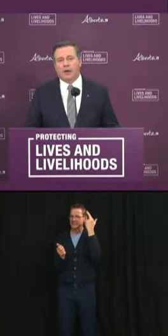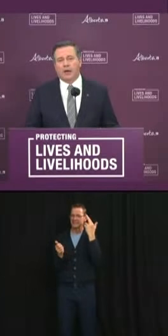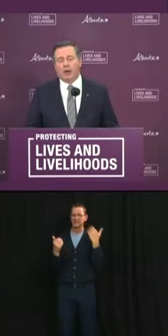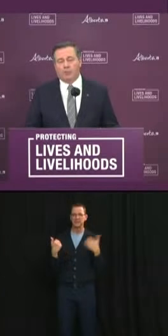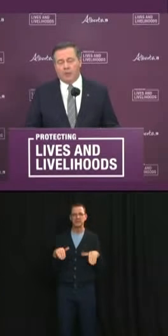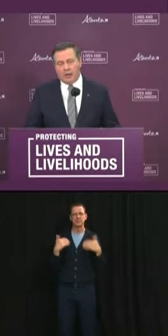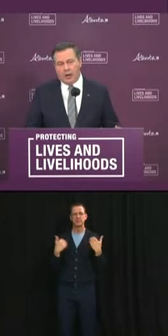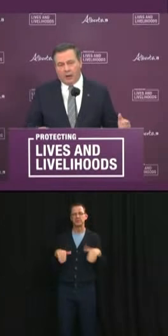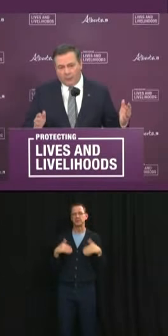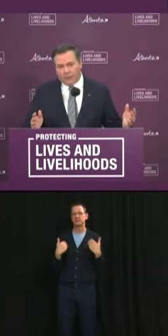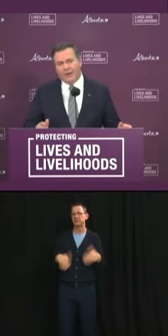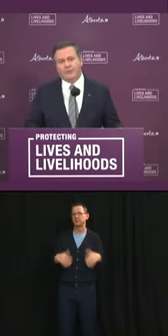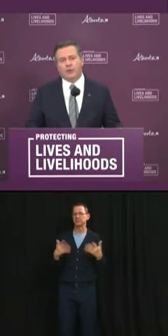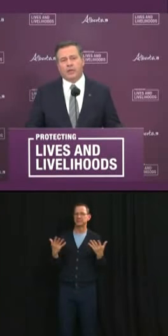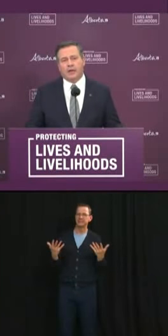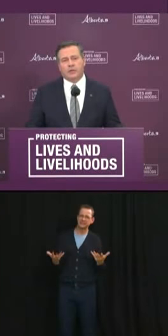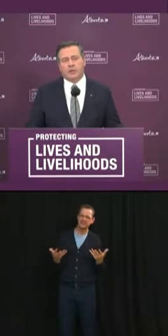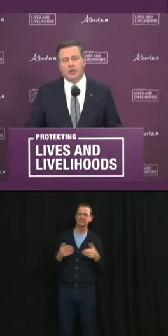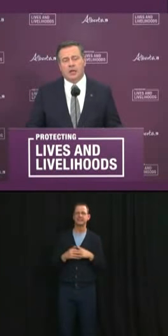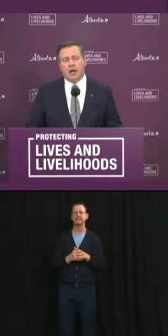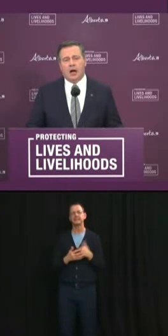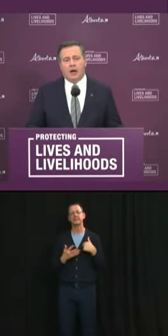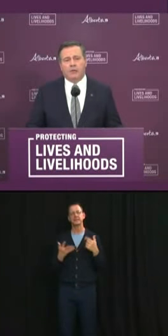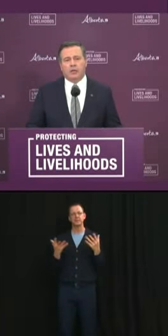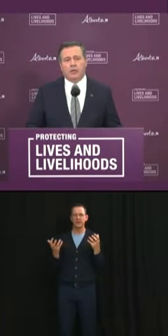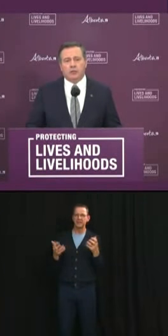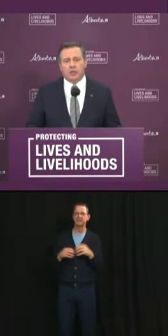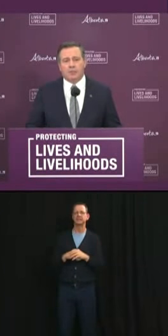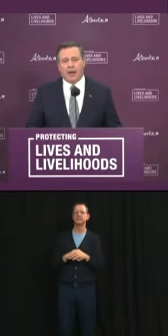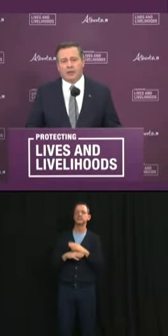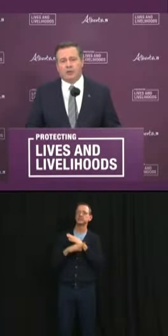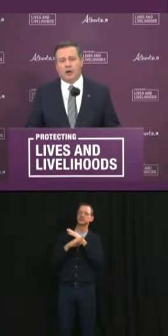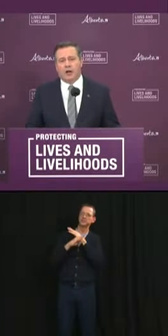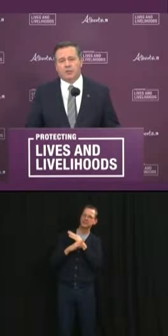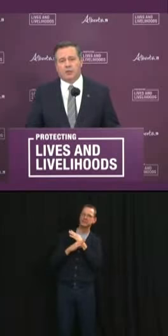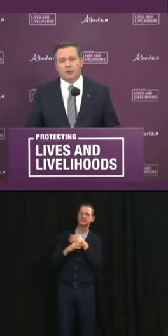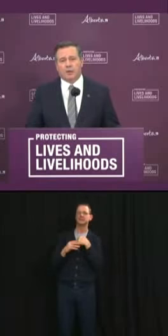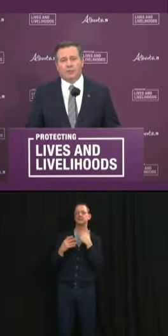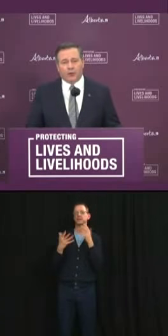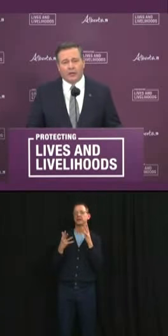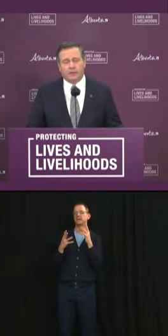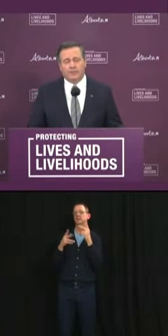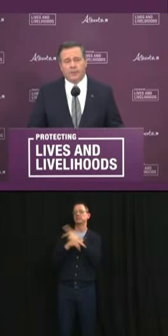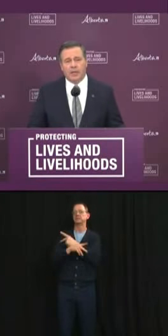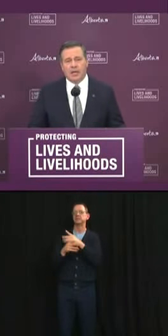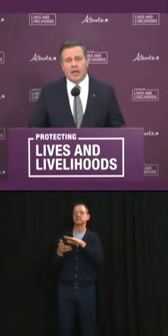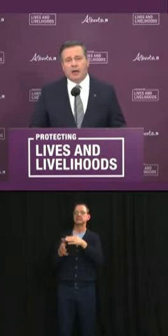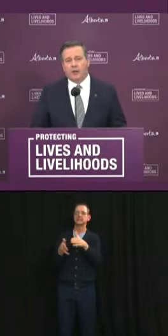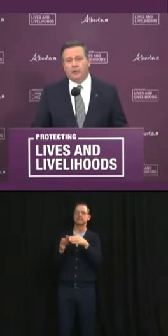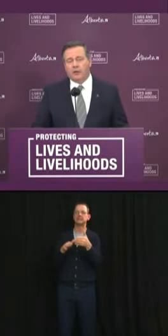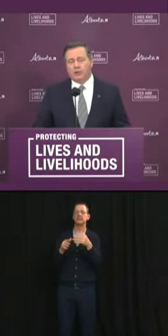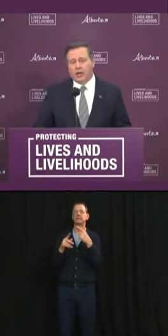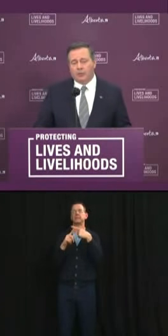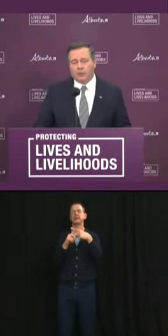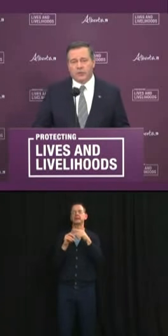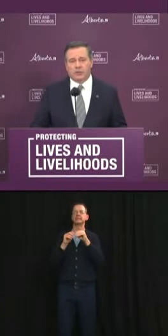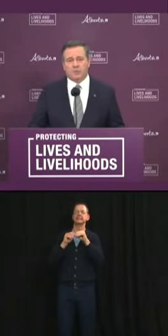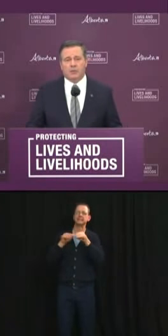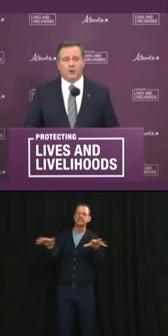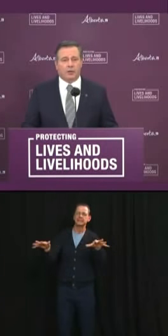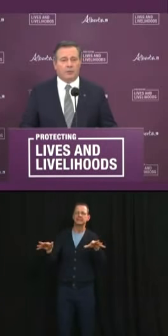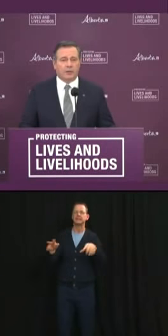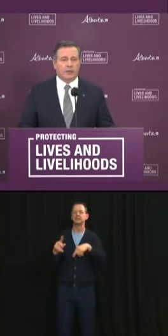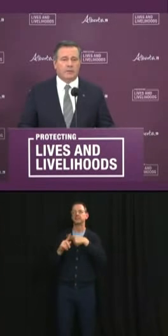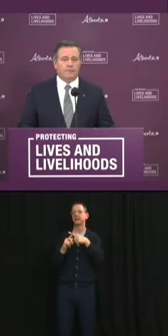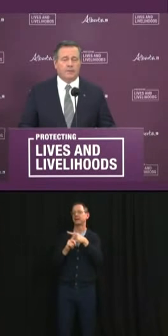of preventable deaths, of huge impact to our hospitals being flooded, and other critical health procedures